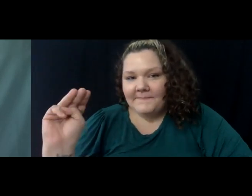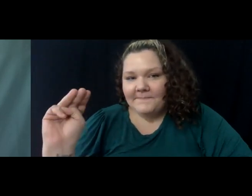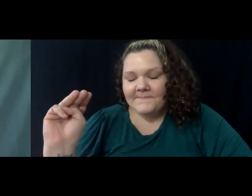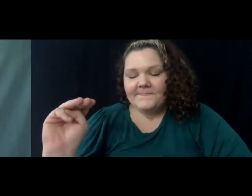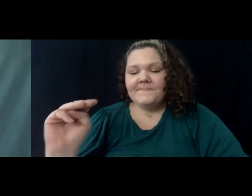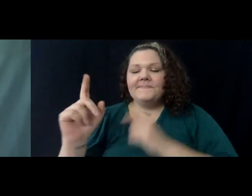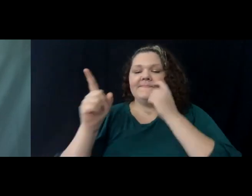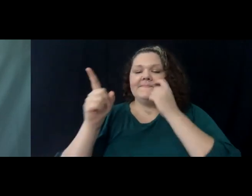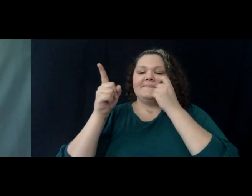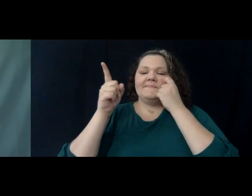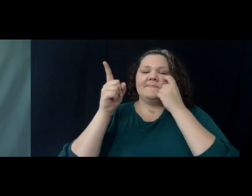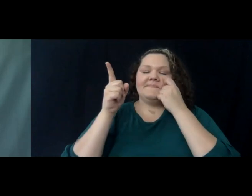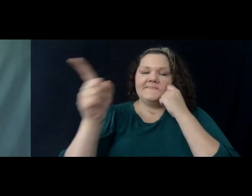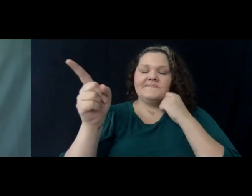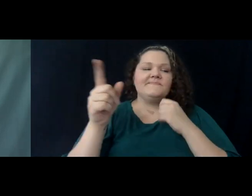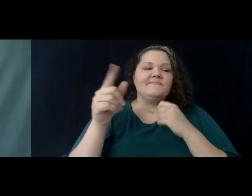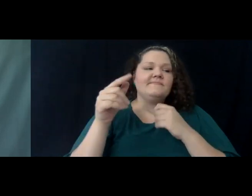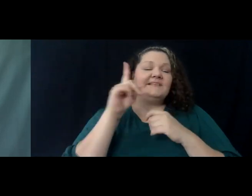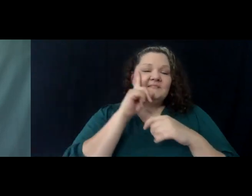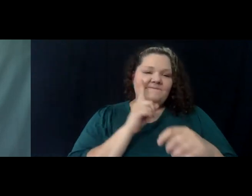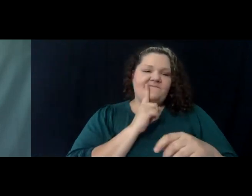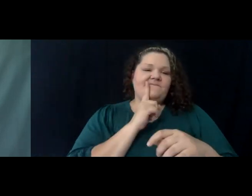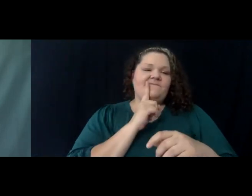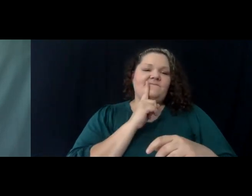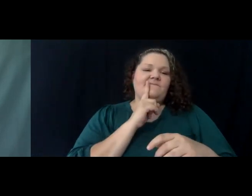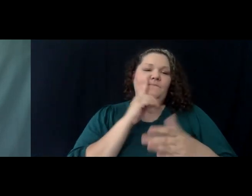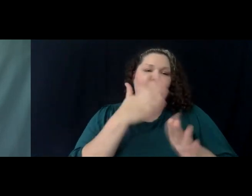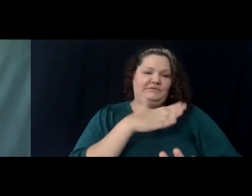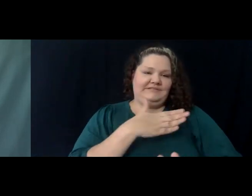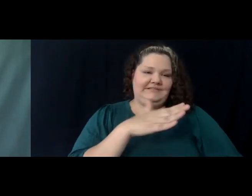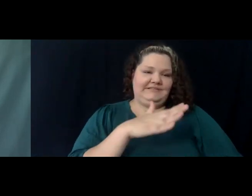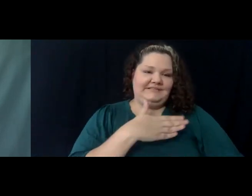and the last name is Sun Kim, S-U-N-K-I-M.